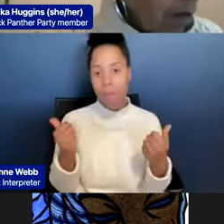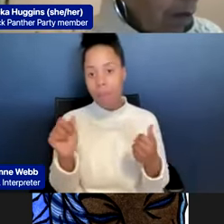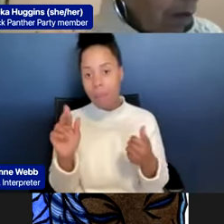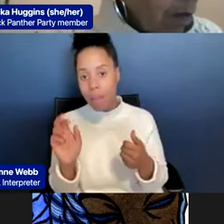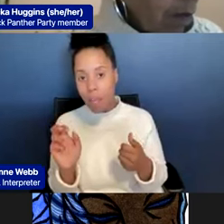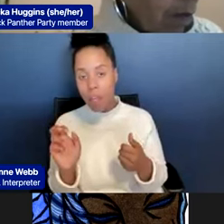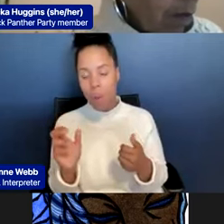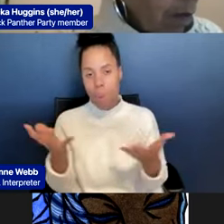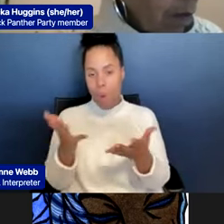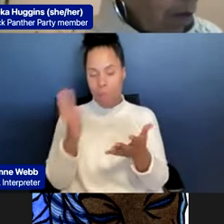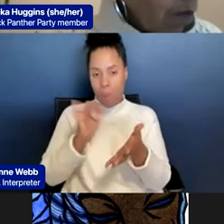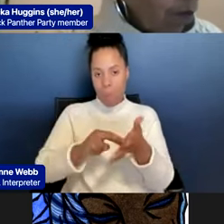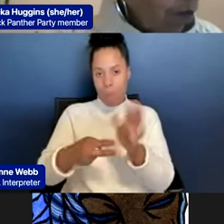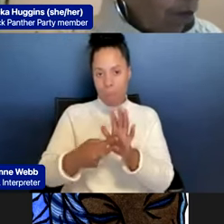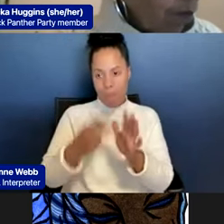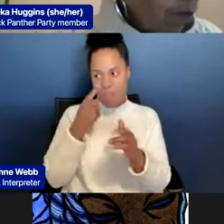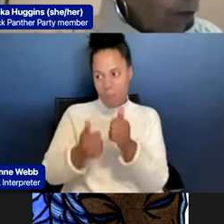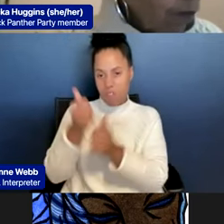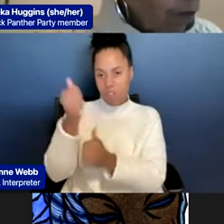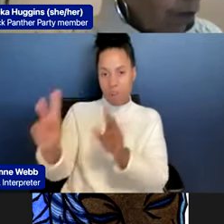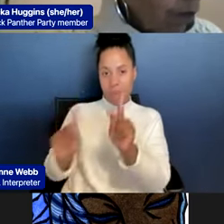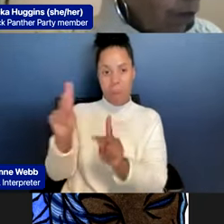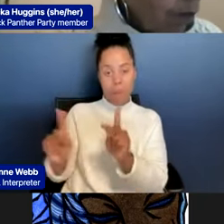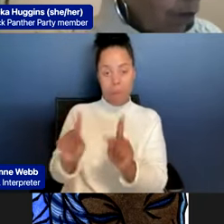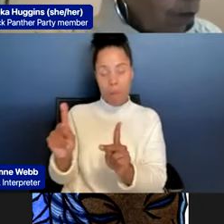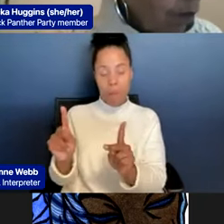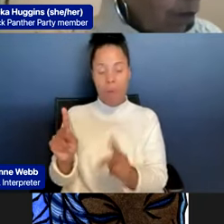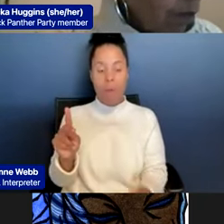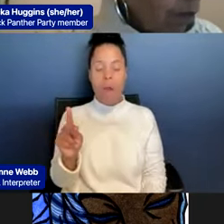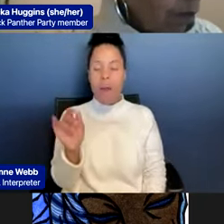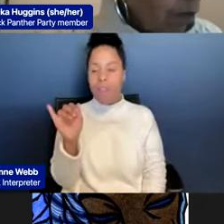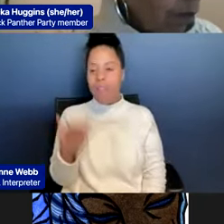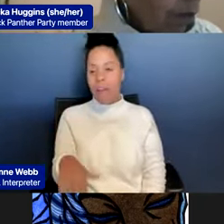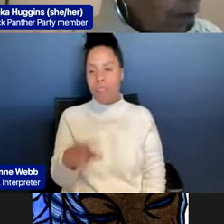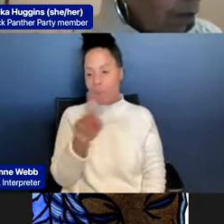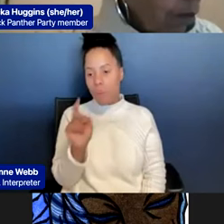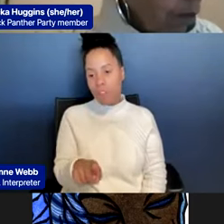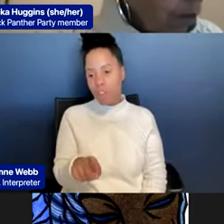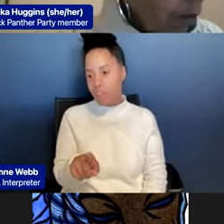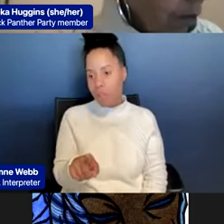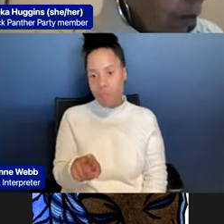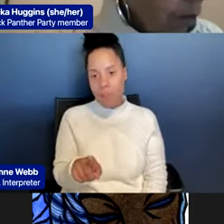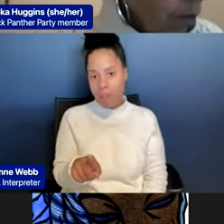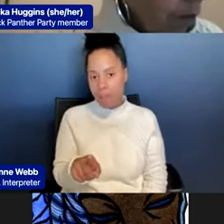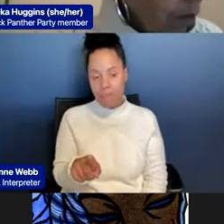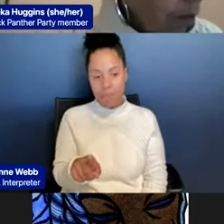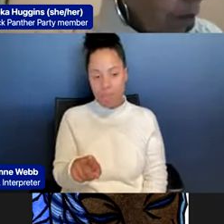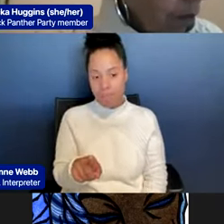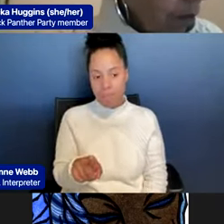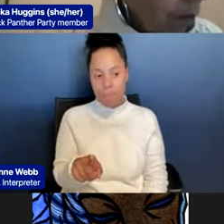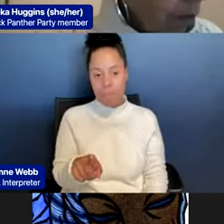people. And this is all. And this is the question that is in the face of my fourth